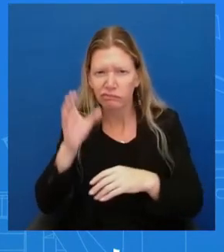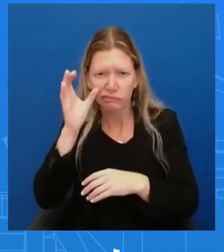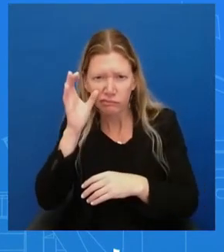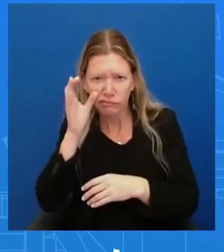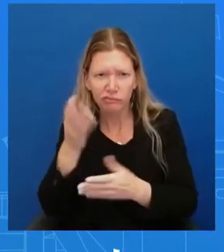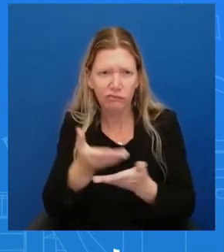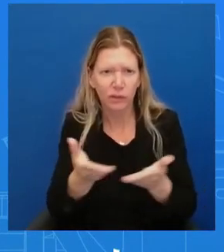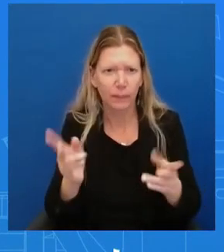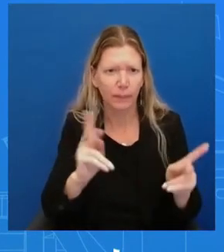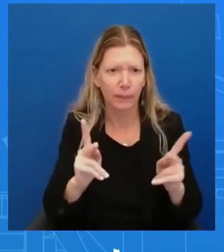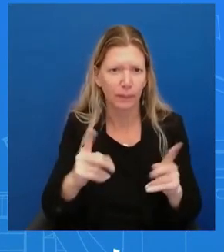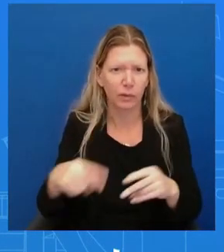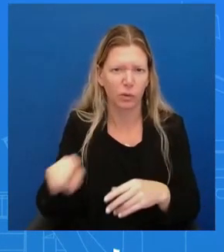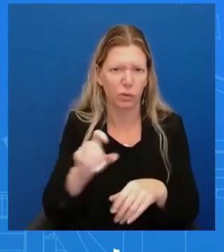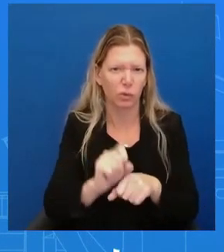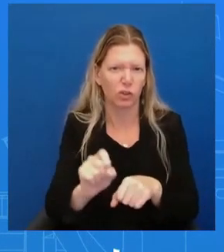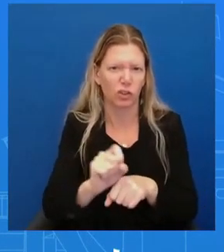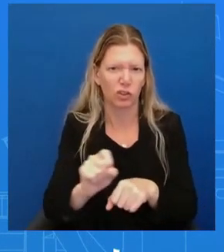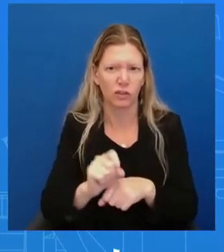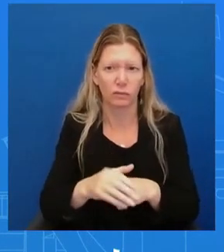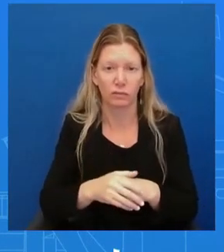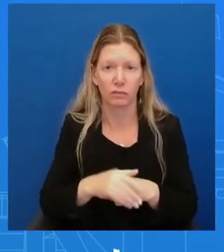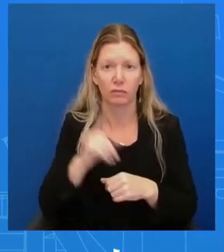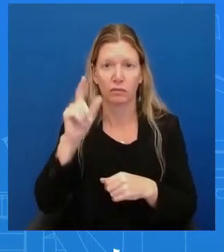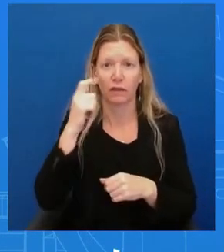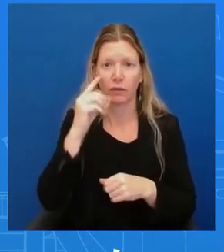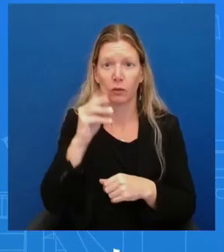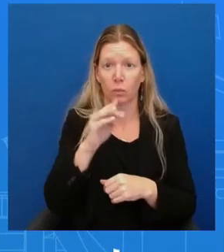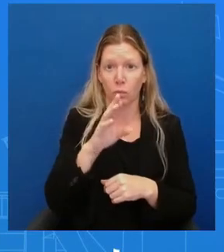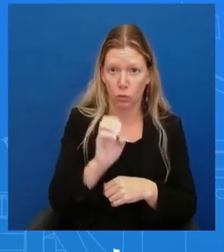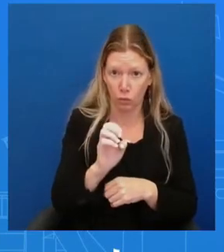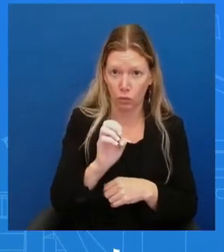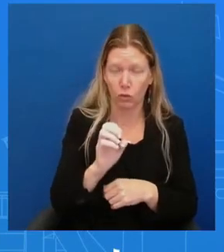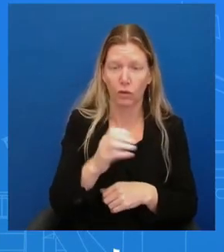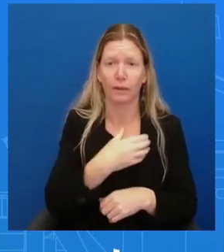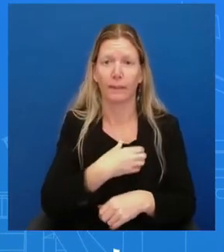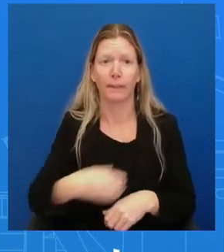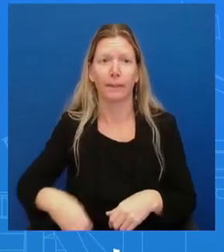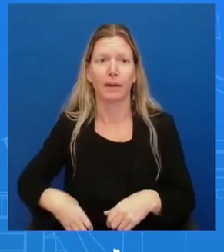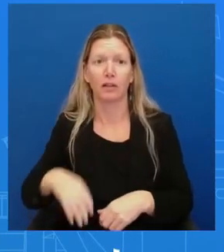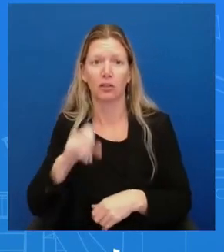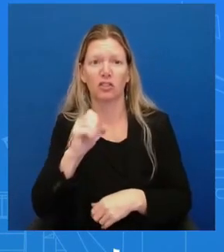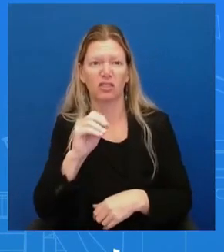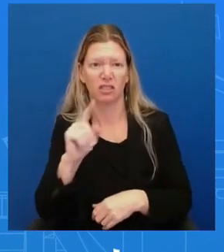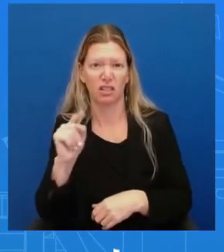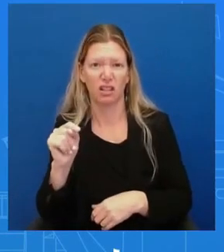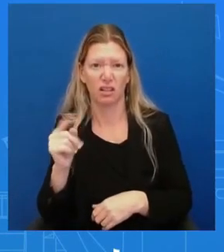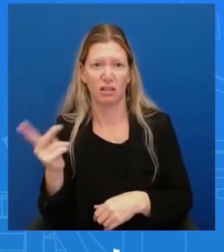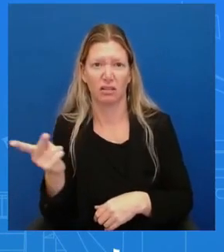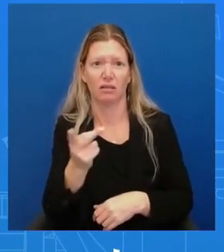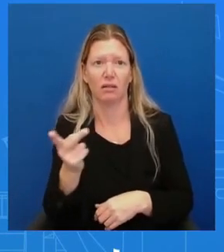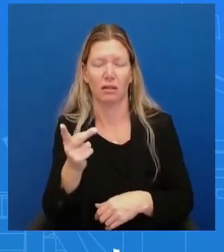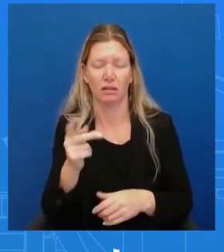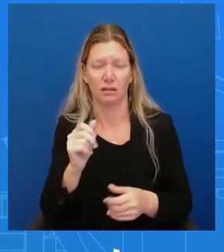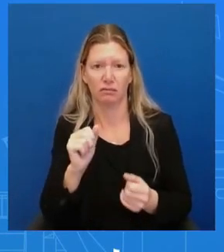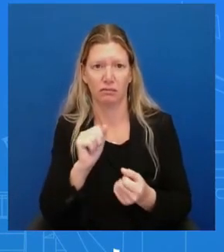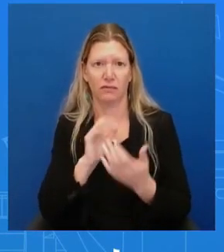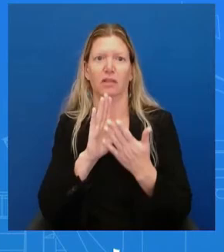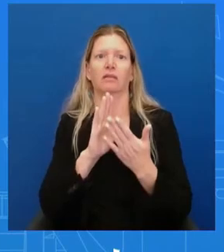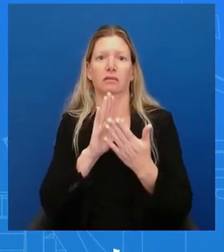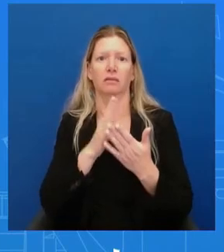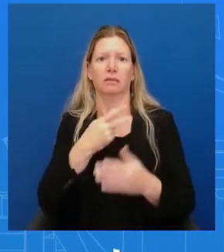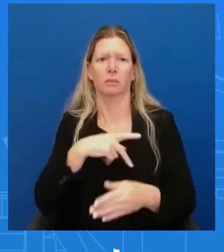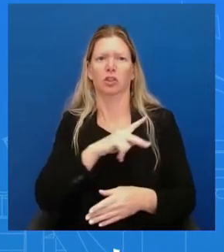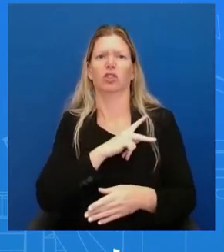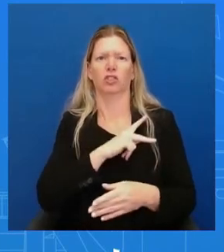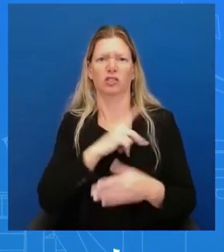Mayor Scott were facing personal attacks in the wake of the bridge collapse last week. When was the last time the president talked to them, and did